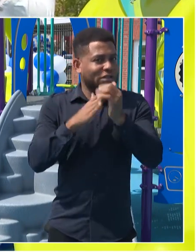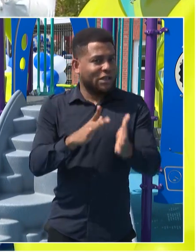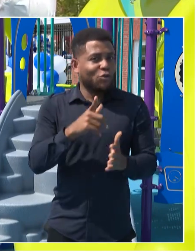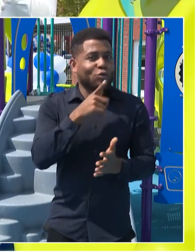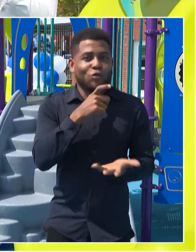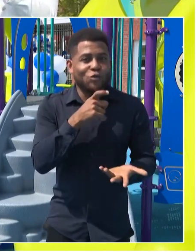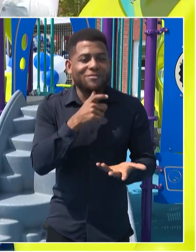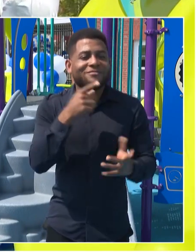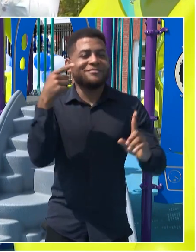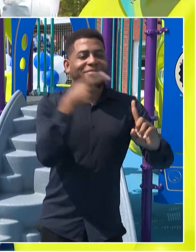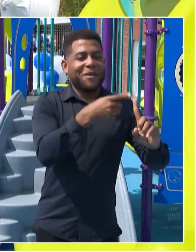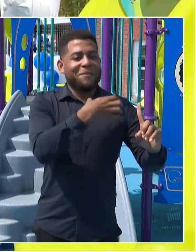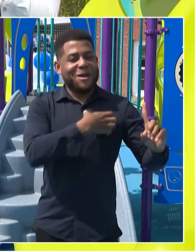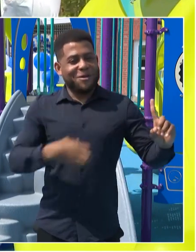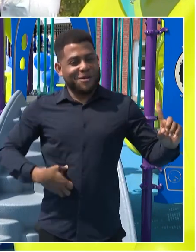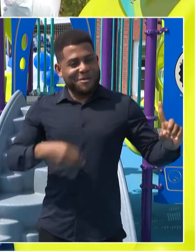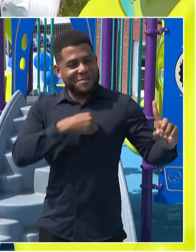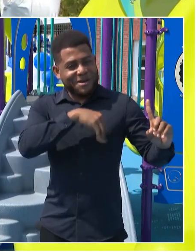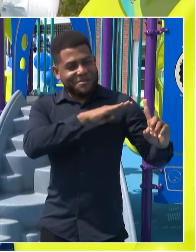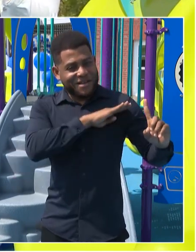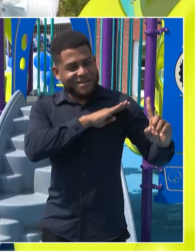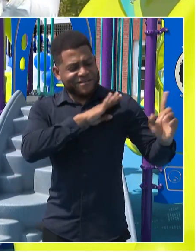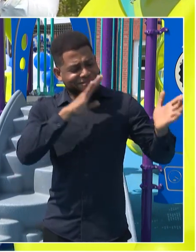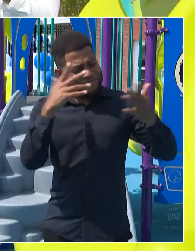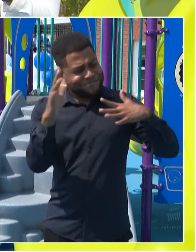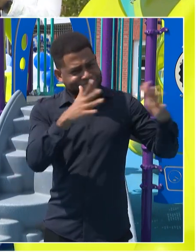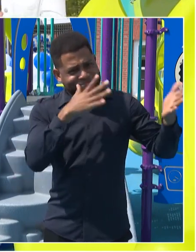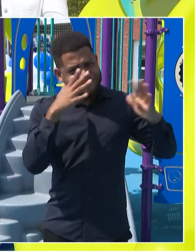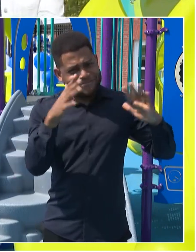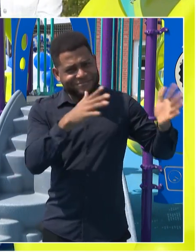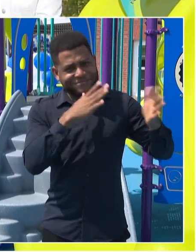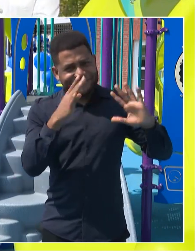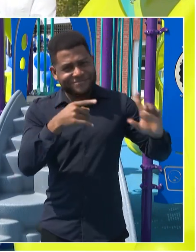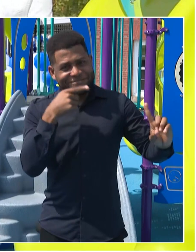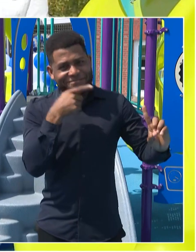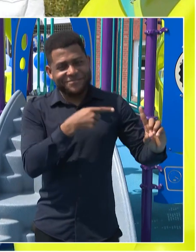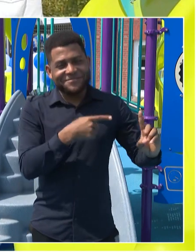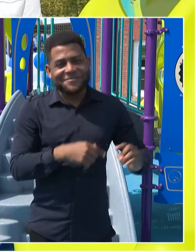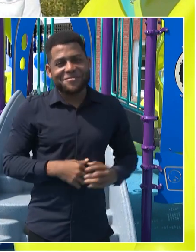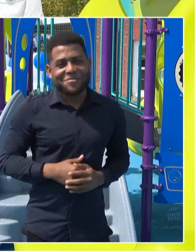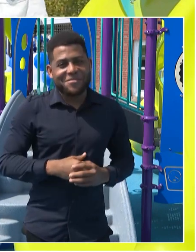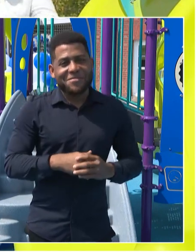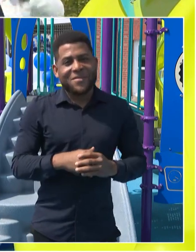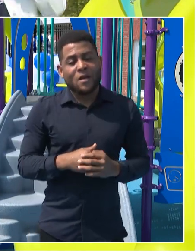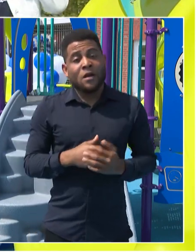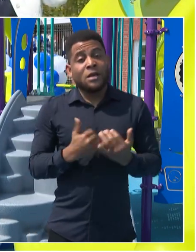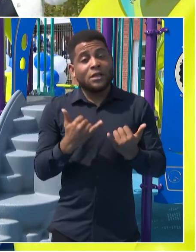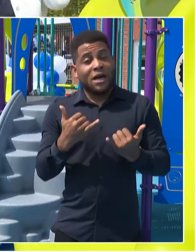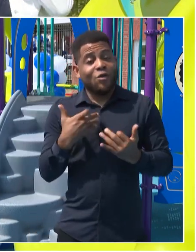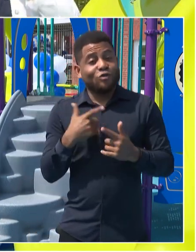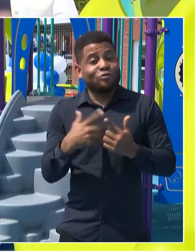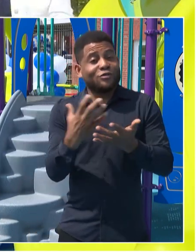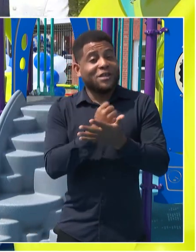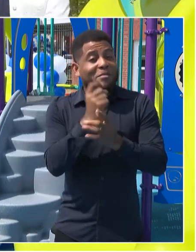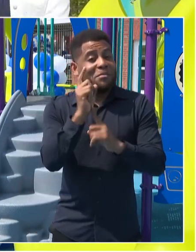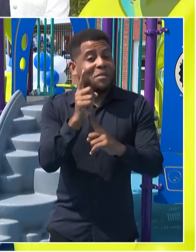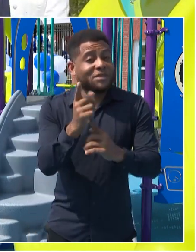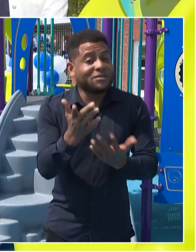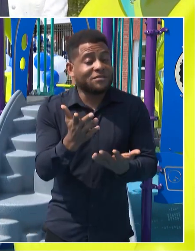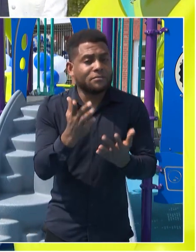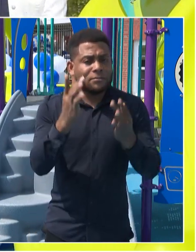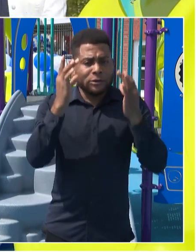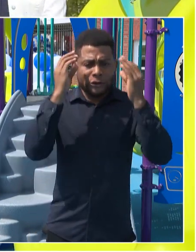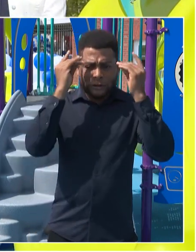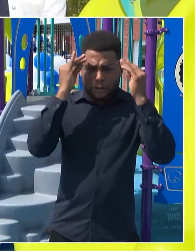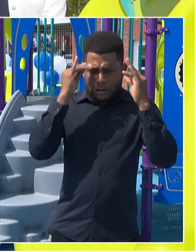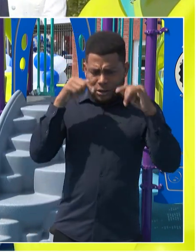Bowser for her leadership. I do want to take a moment to connect this modernization to a very important